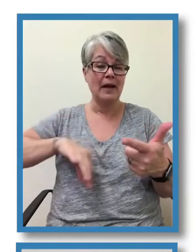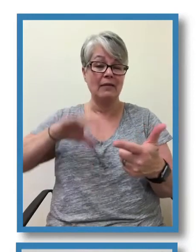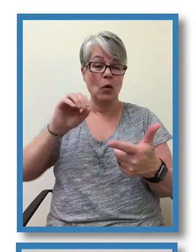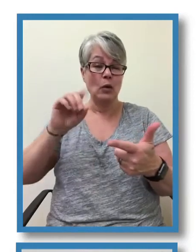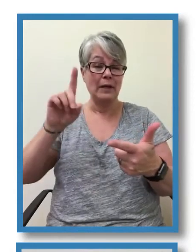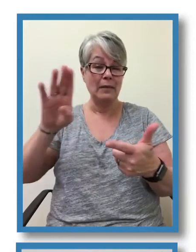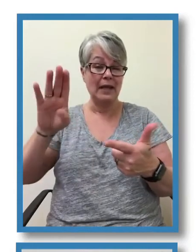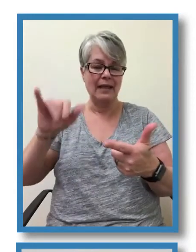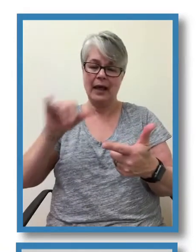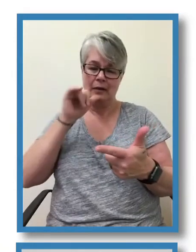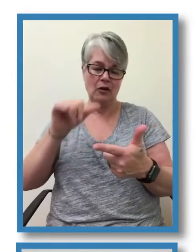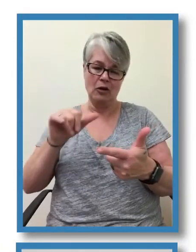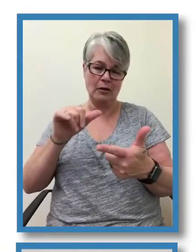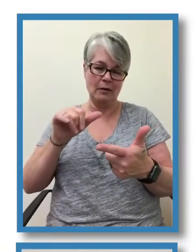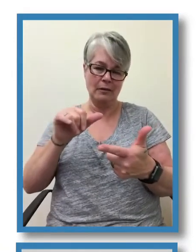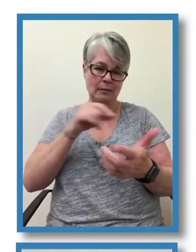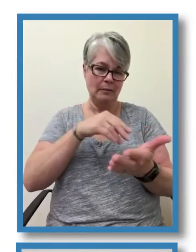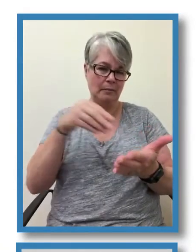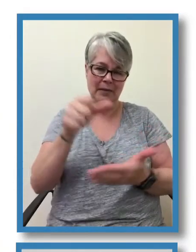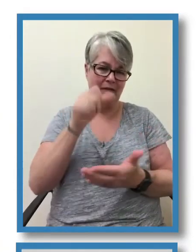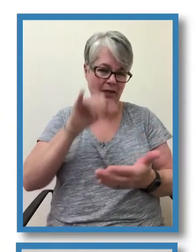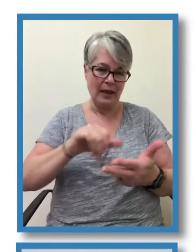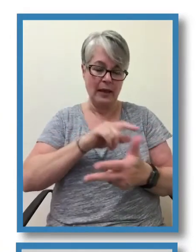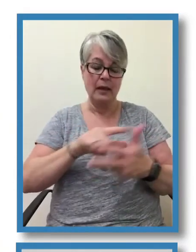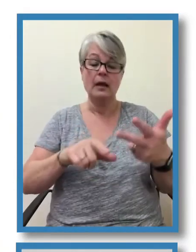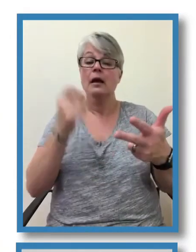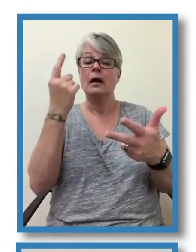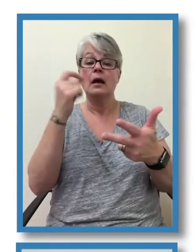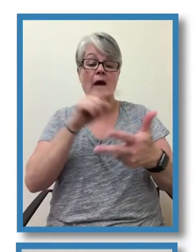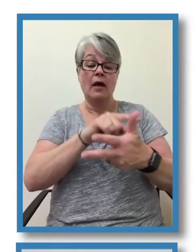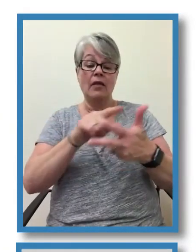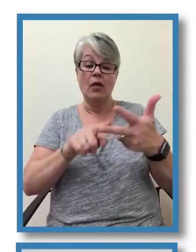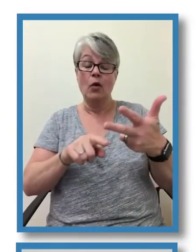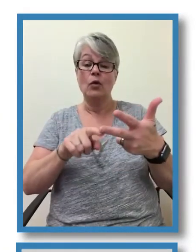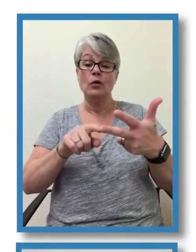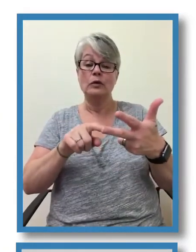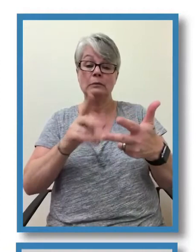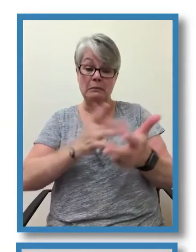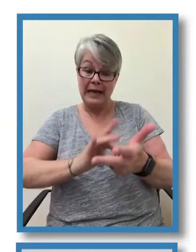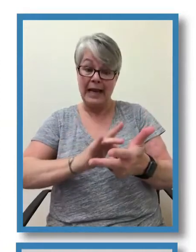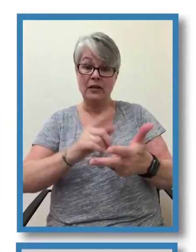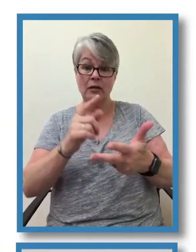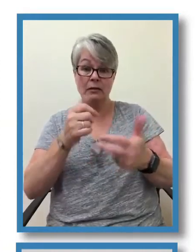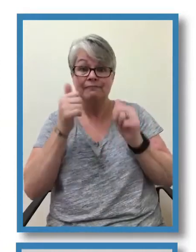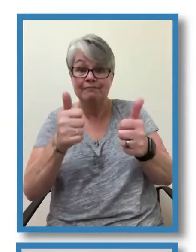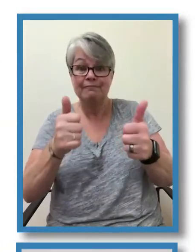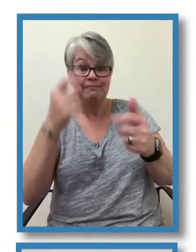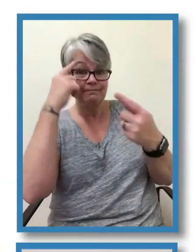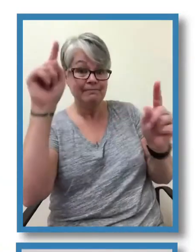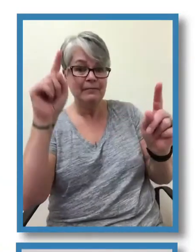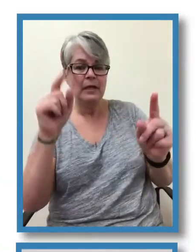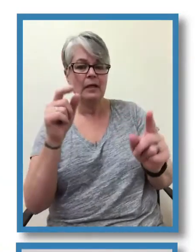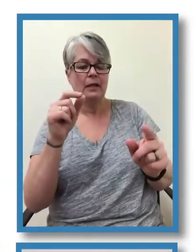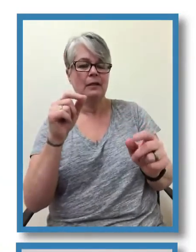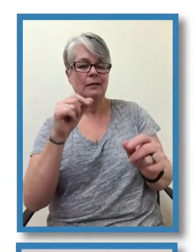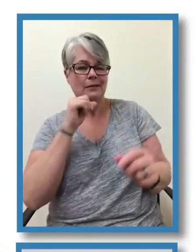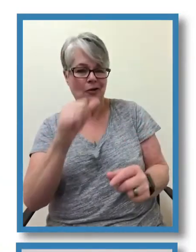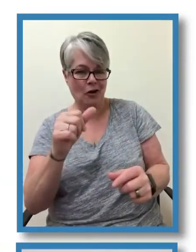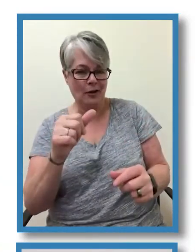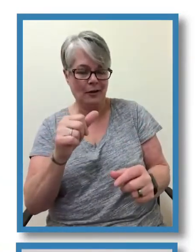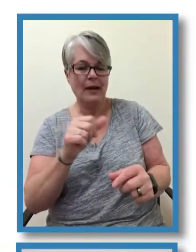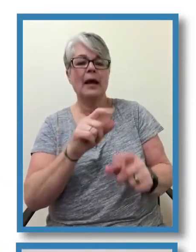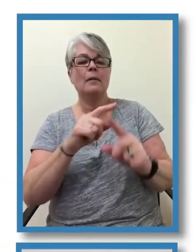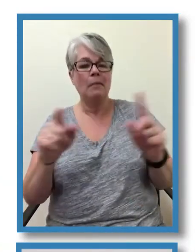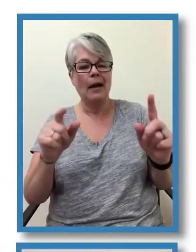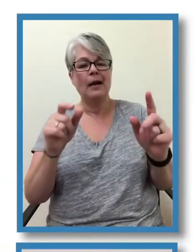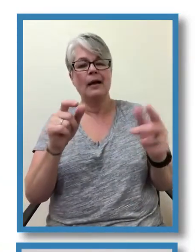coming back to those plaques and tangles, just to remind you of what they look like, this is the way in which the